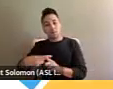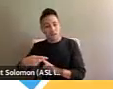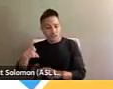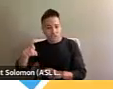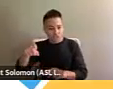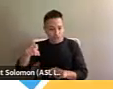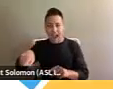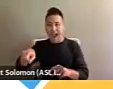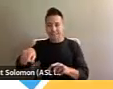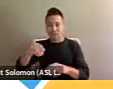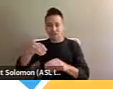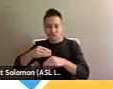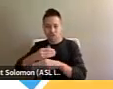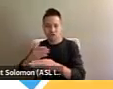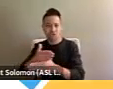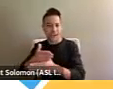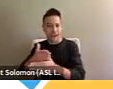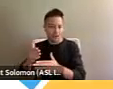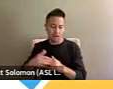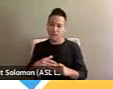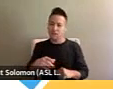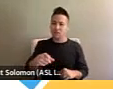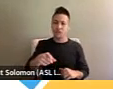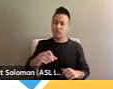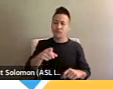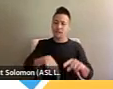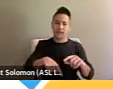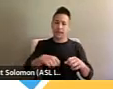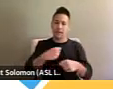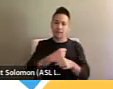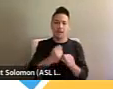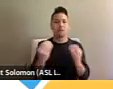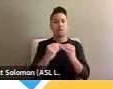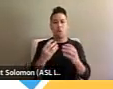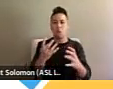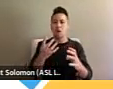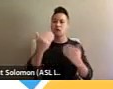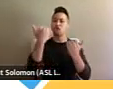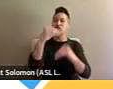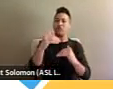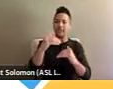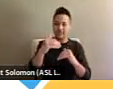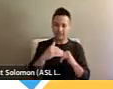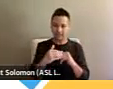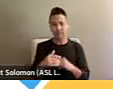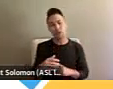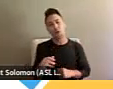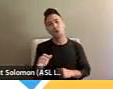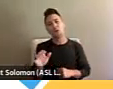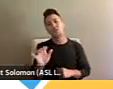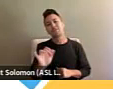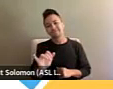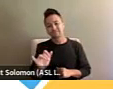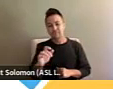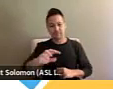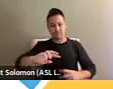So you can't make it more restrictive than the license is. So it's basically the